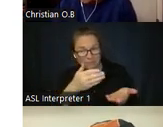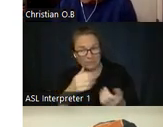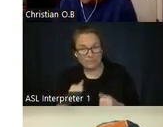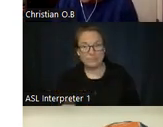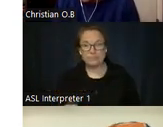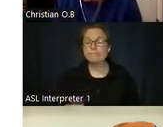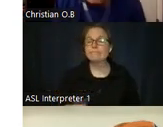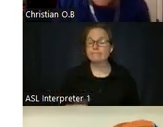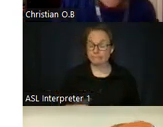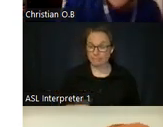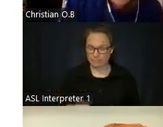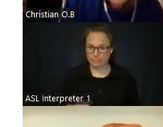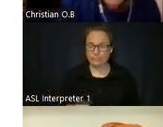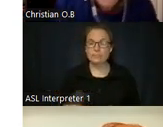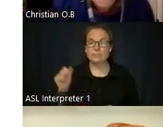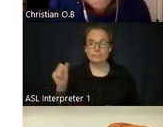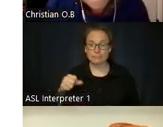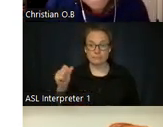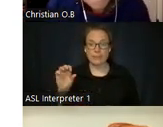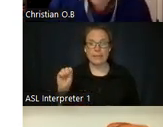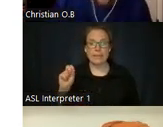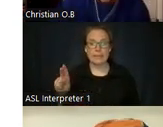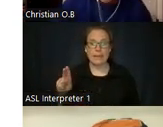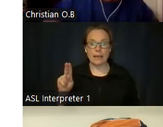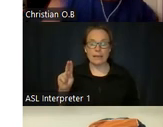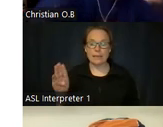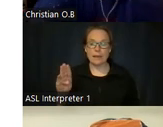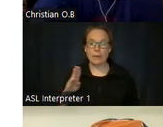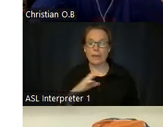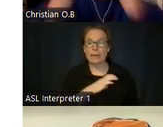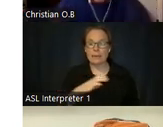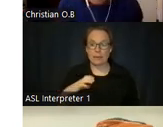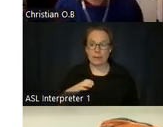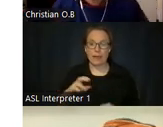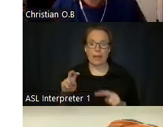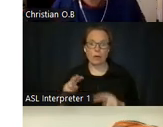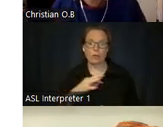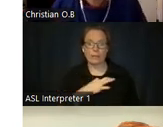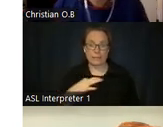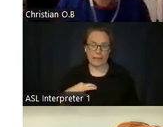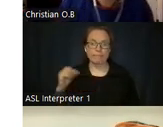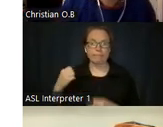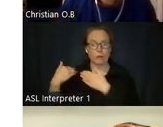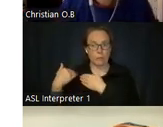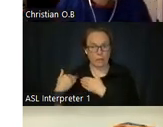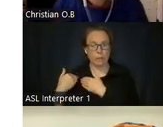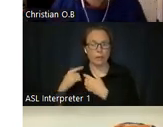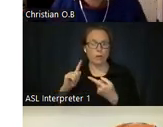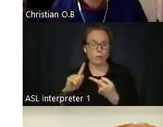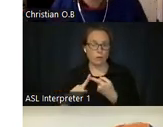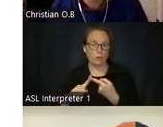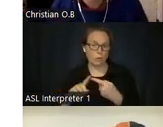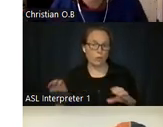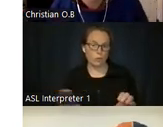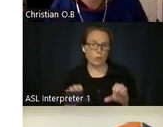Yeah, that's in the subcommittee on oversight staff, the responsibility to do that. It's also